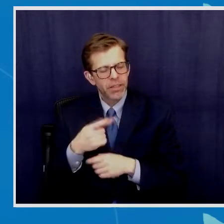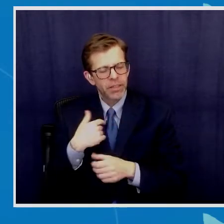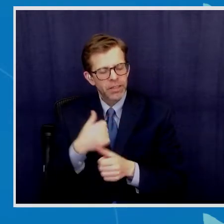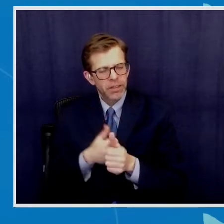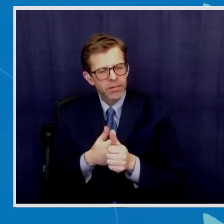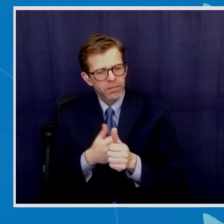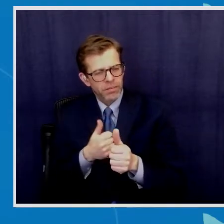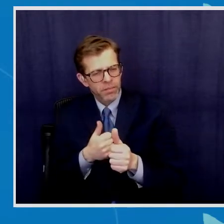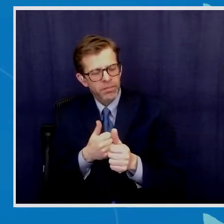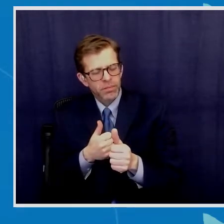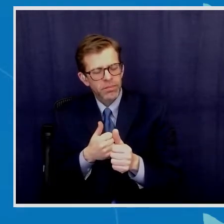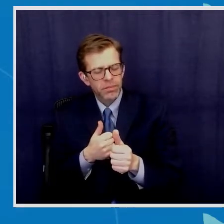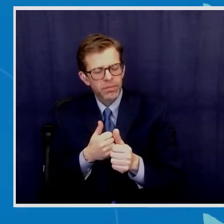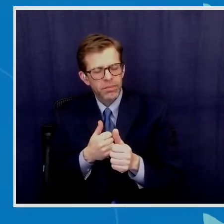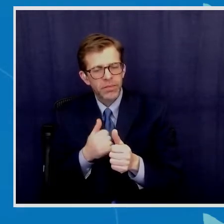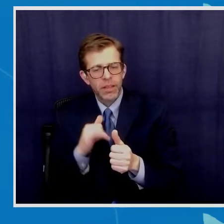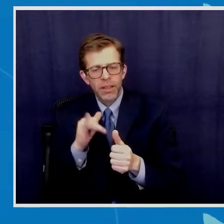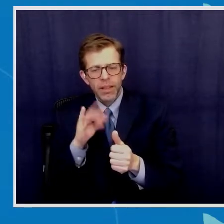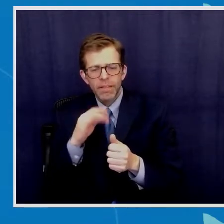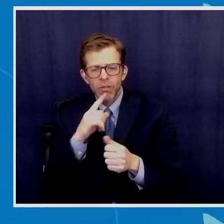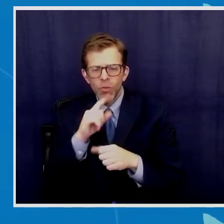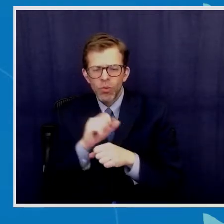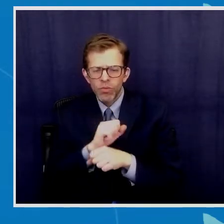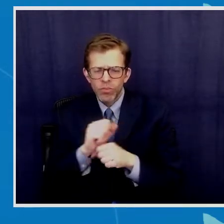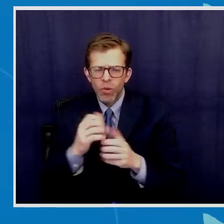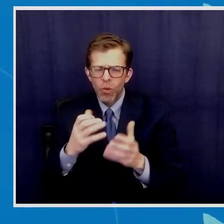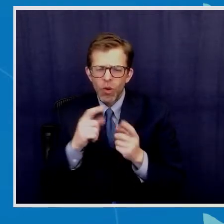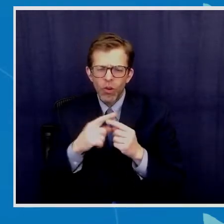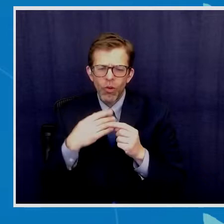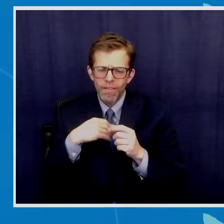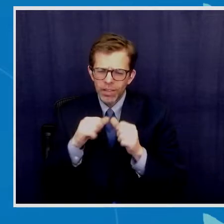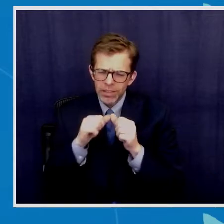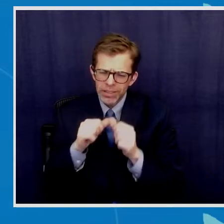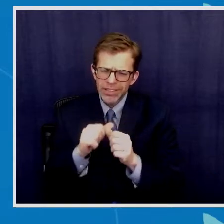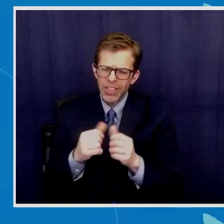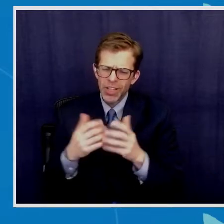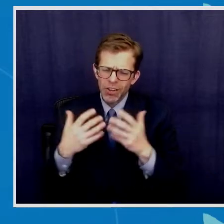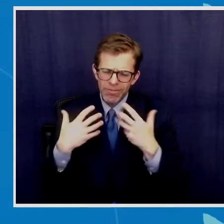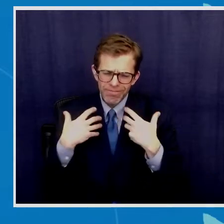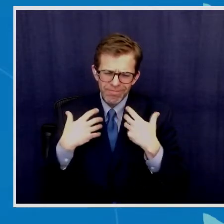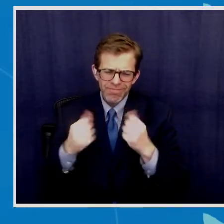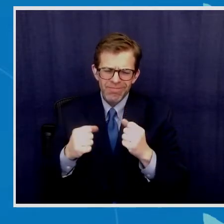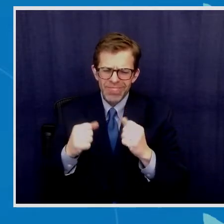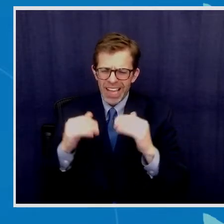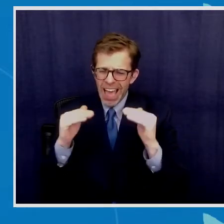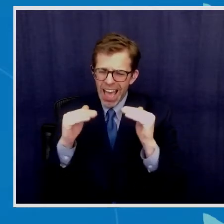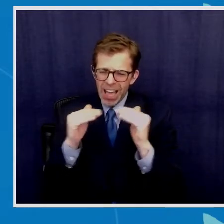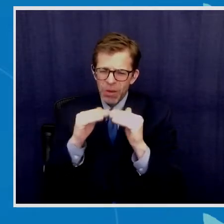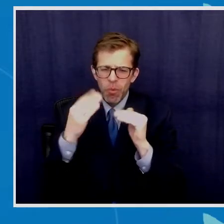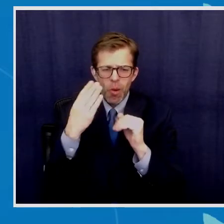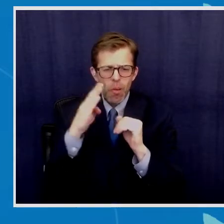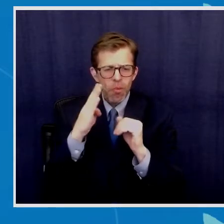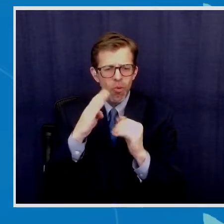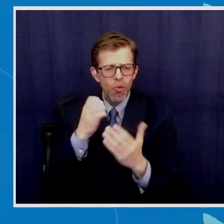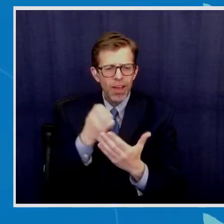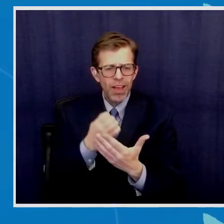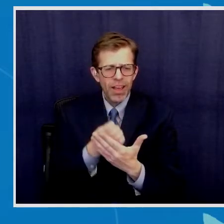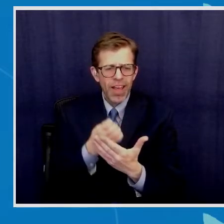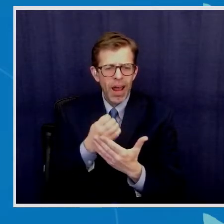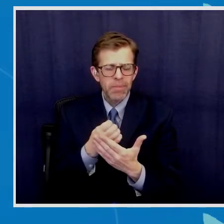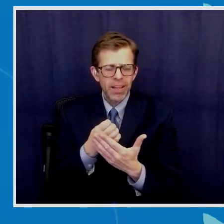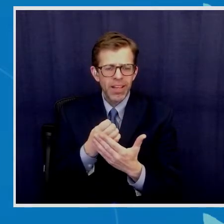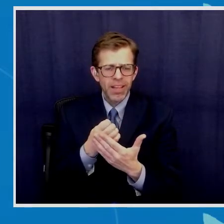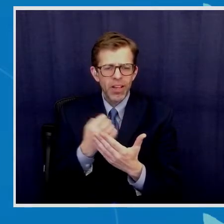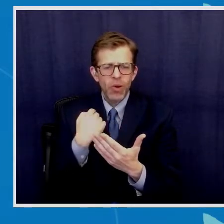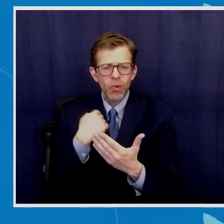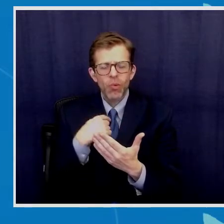truly want to have a sustainable, regenerative, and equitable blue economy, we need